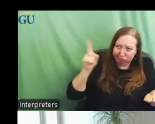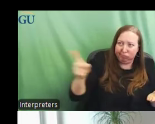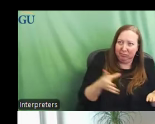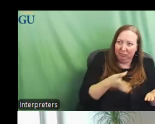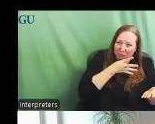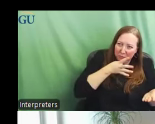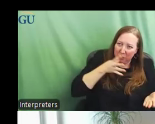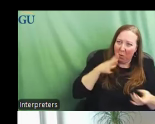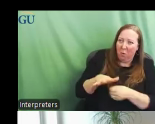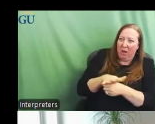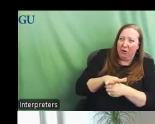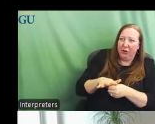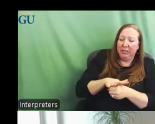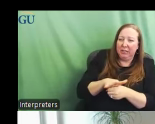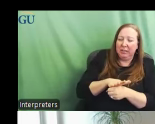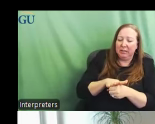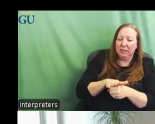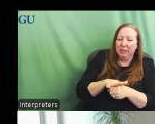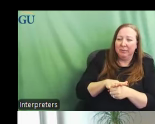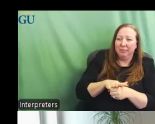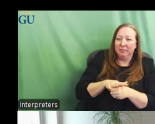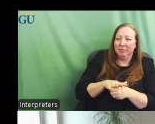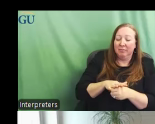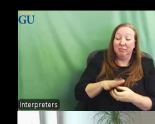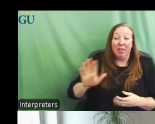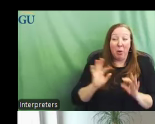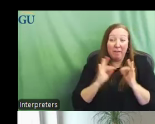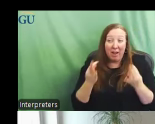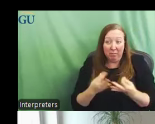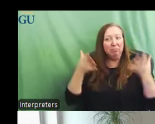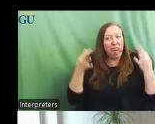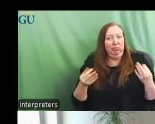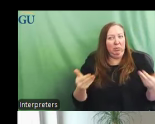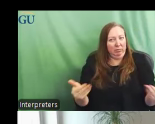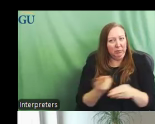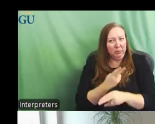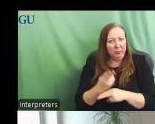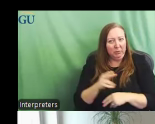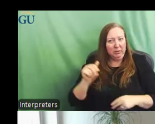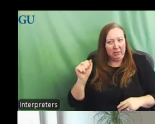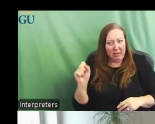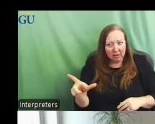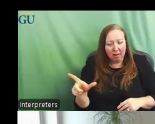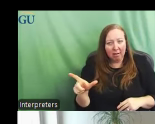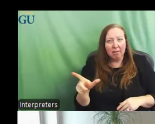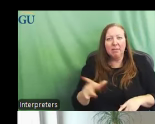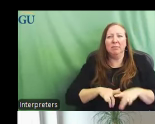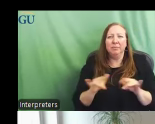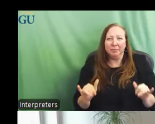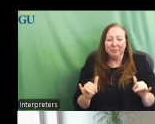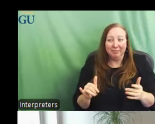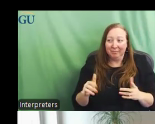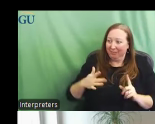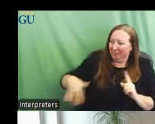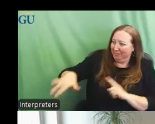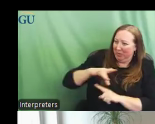states, and they've decided for their family to use American Sign Language, ASL, but there's not a community around